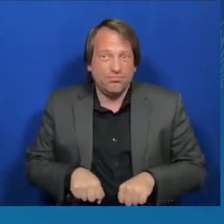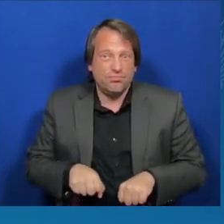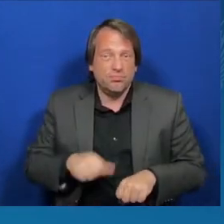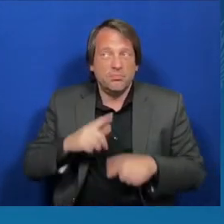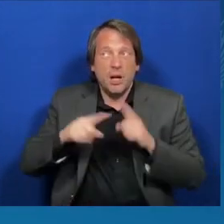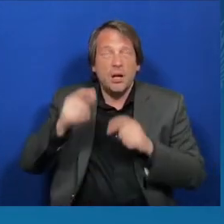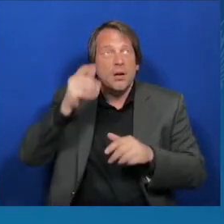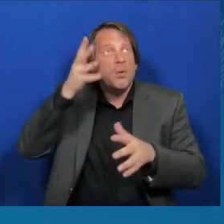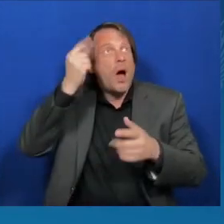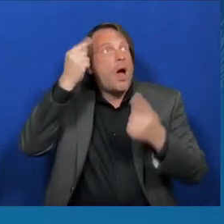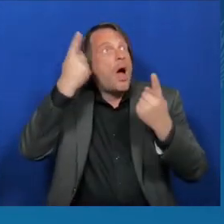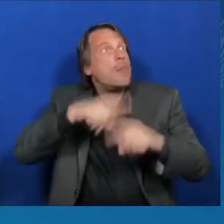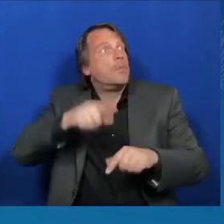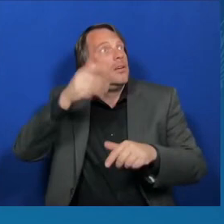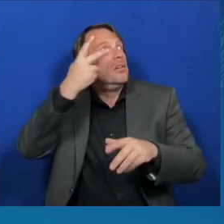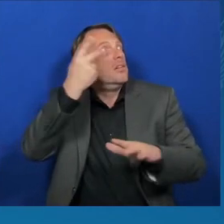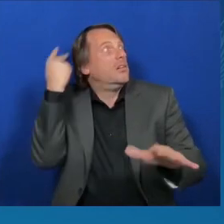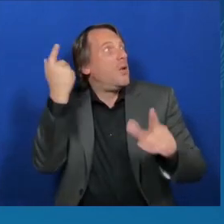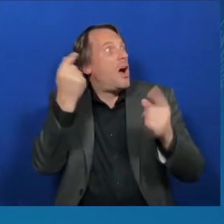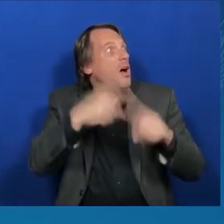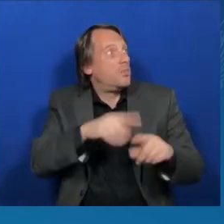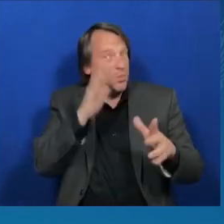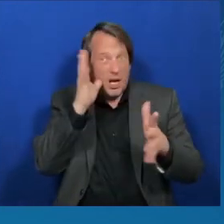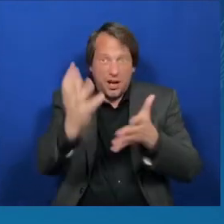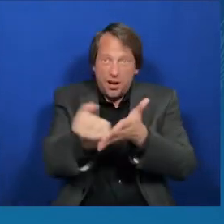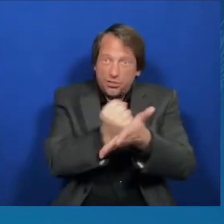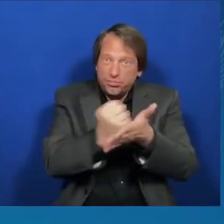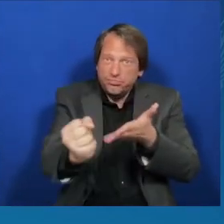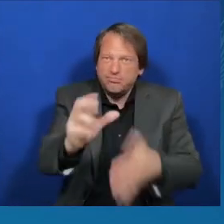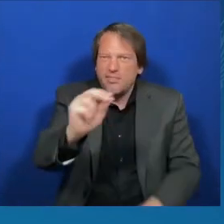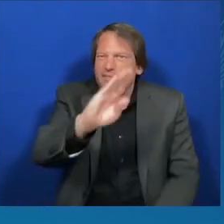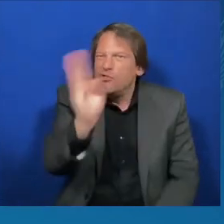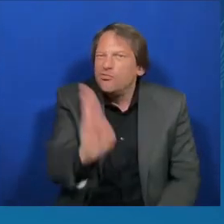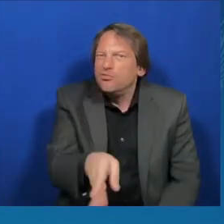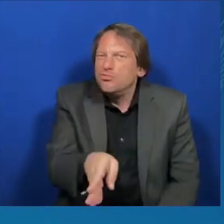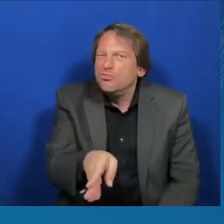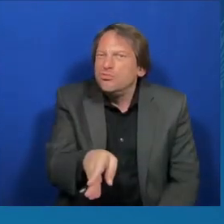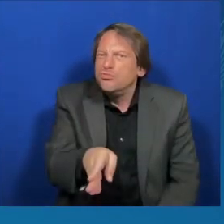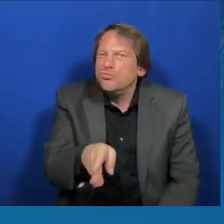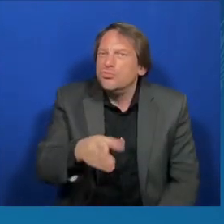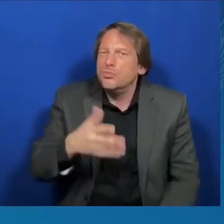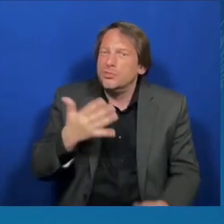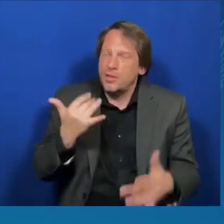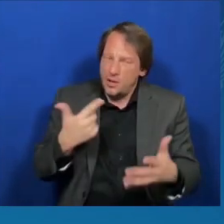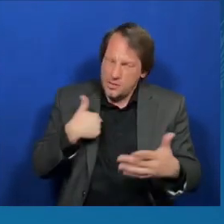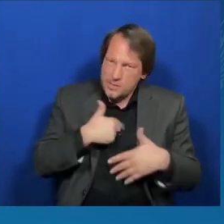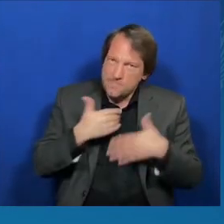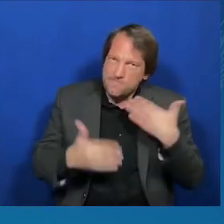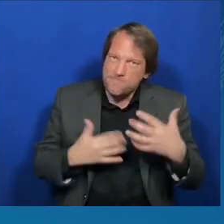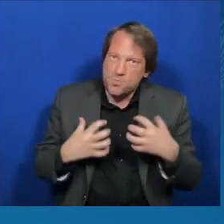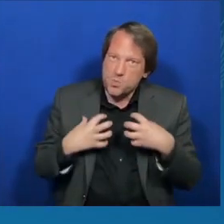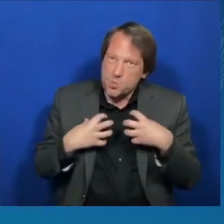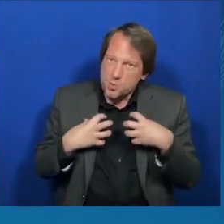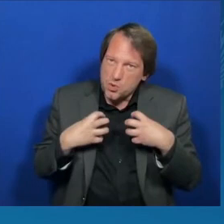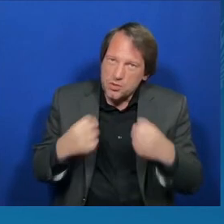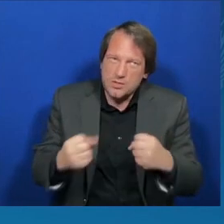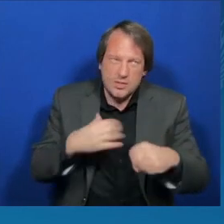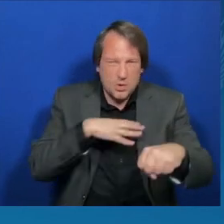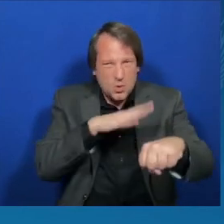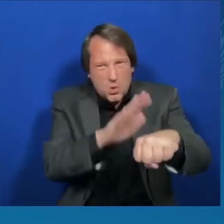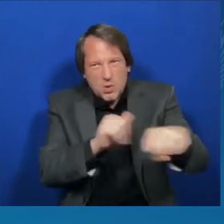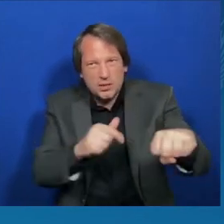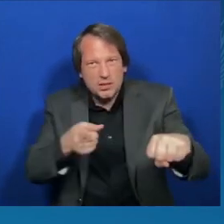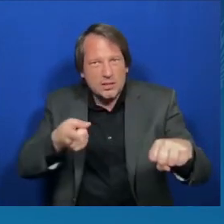to action of these families, find it in ourselves to consider what they've been